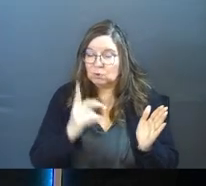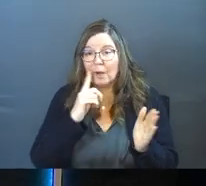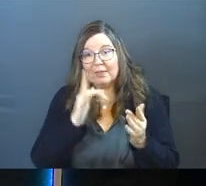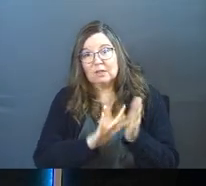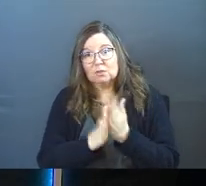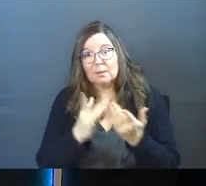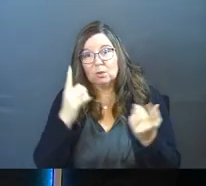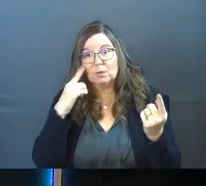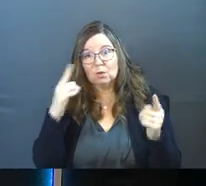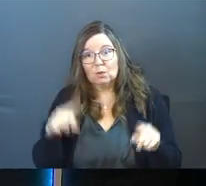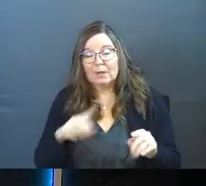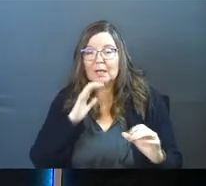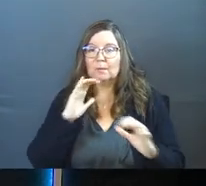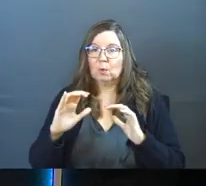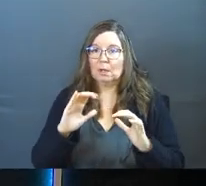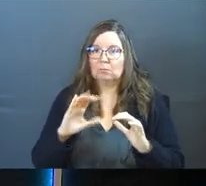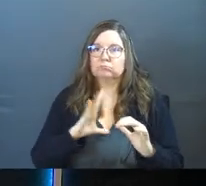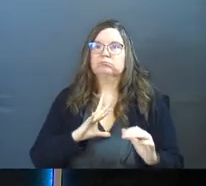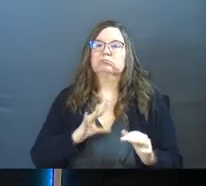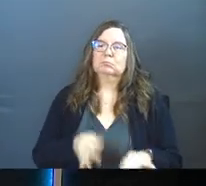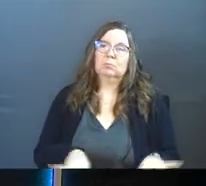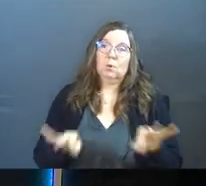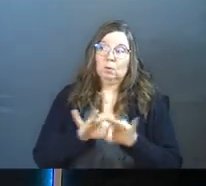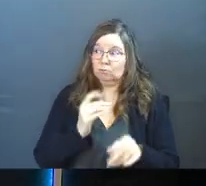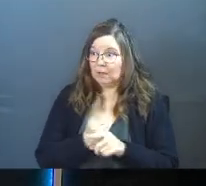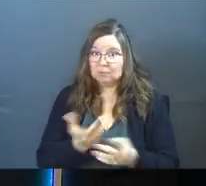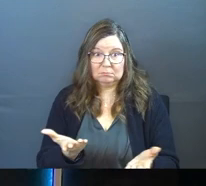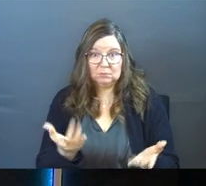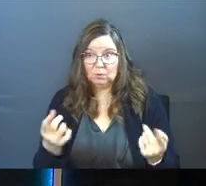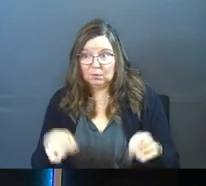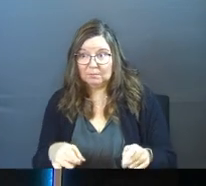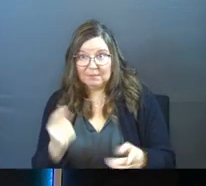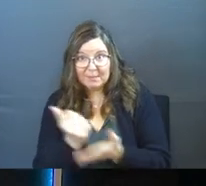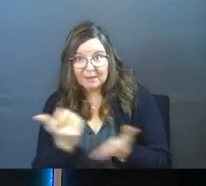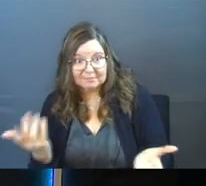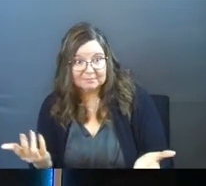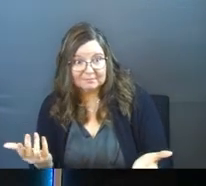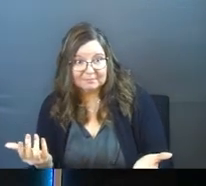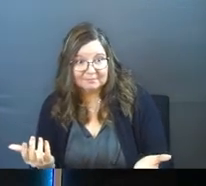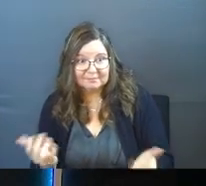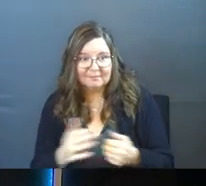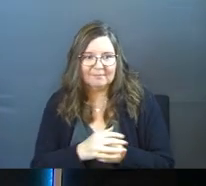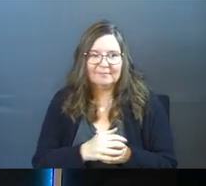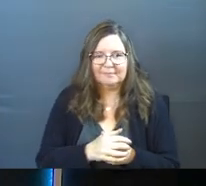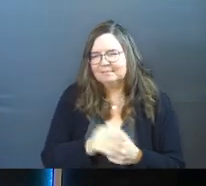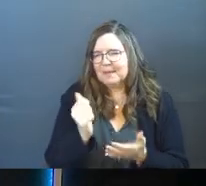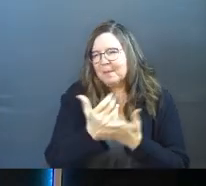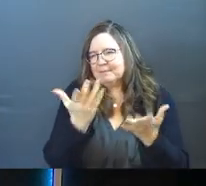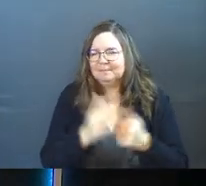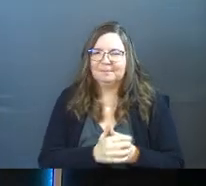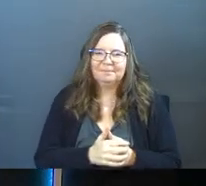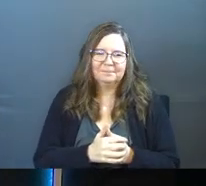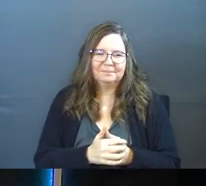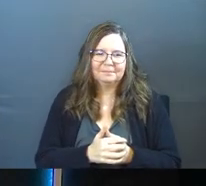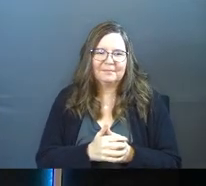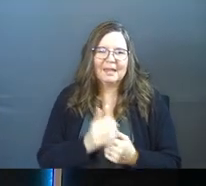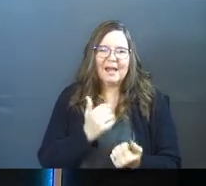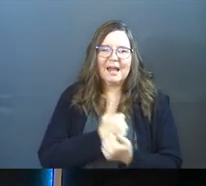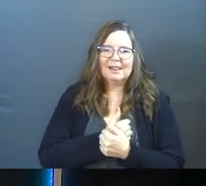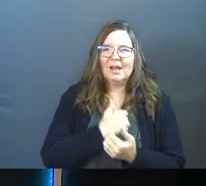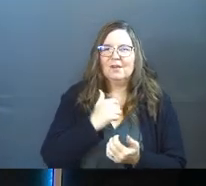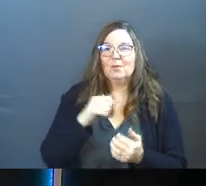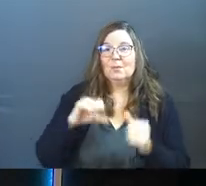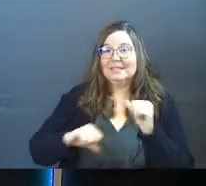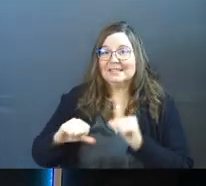would agree. Communication is important. Would you guys agree? Yeah. Amen. Amen. Amen. I love when science says amen